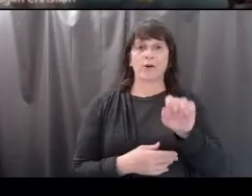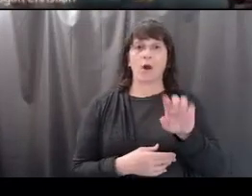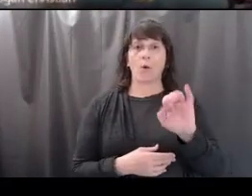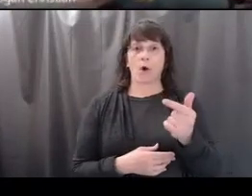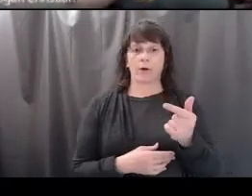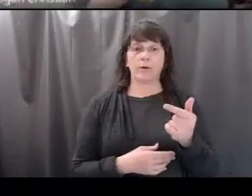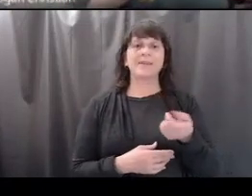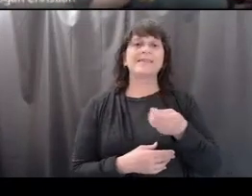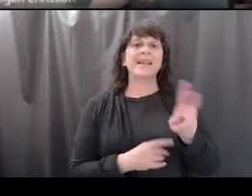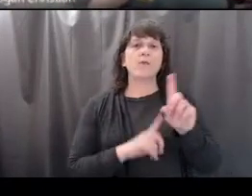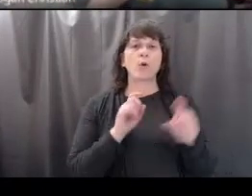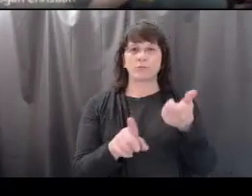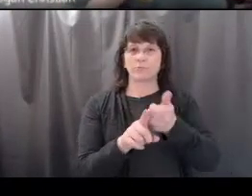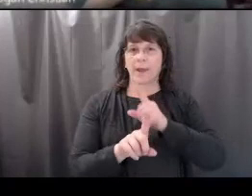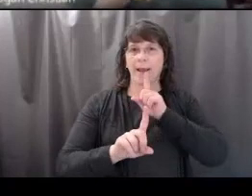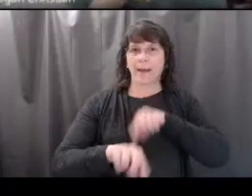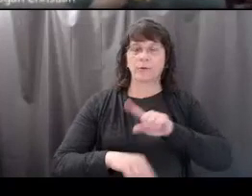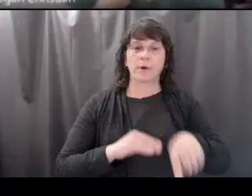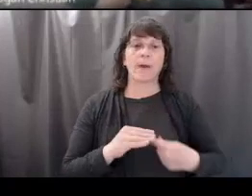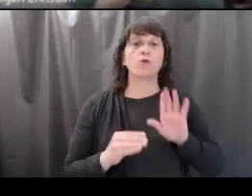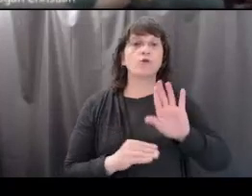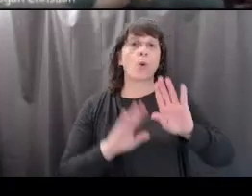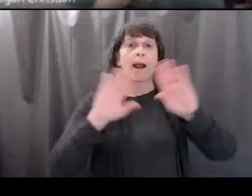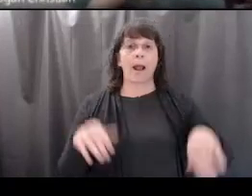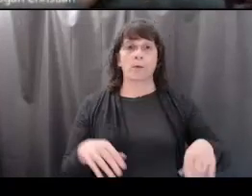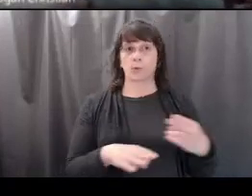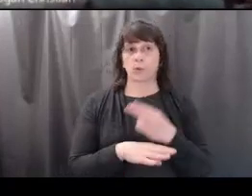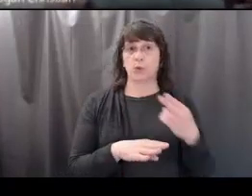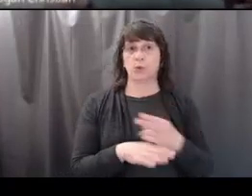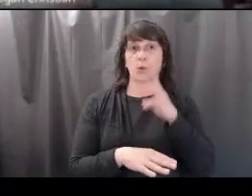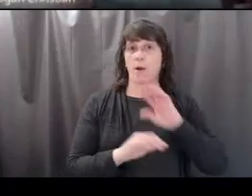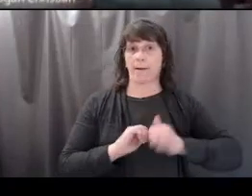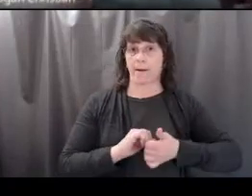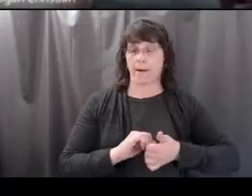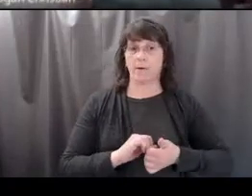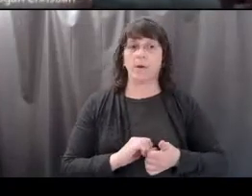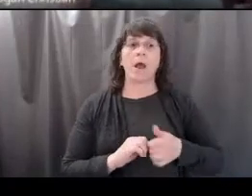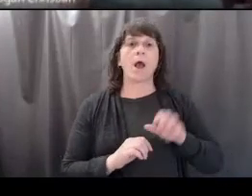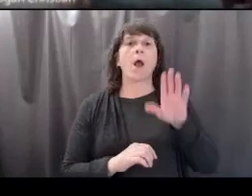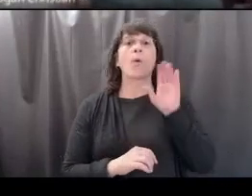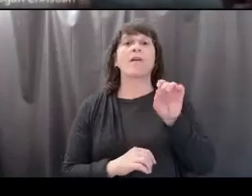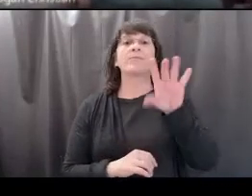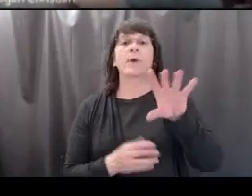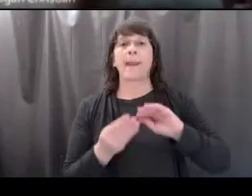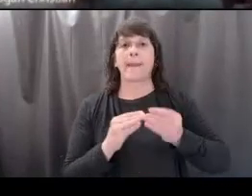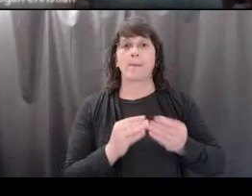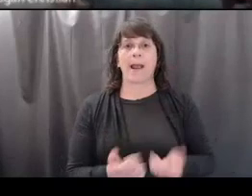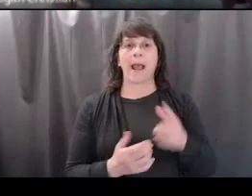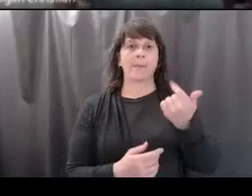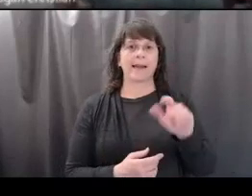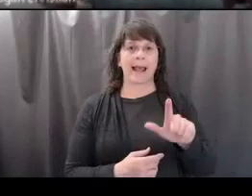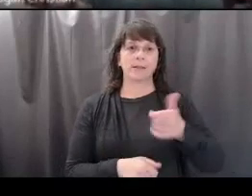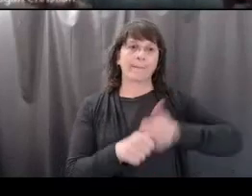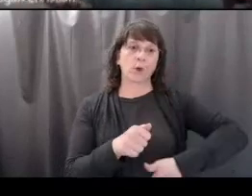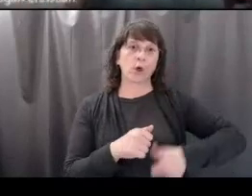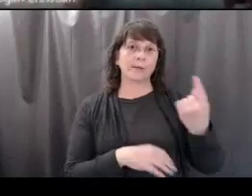several questions that you can answer about your household water use. It's going to spit out a number of how many gallons